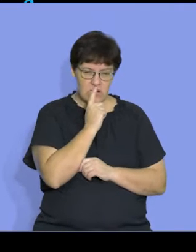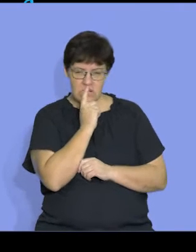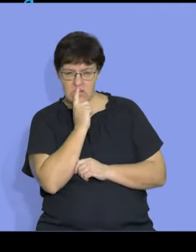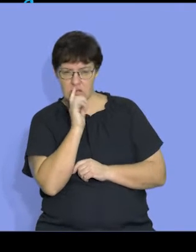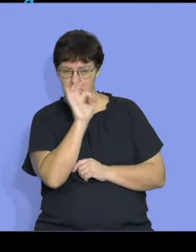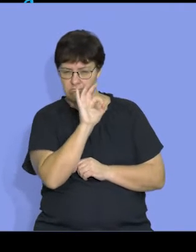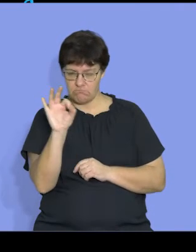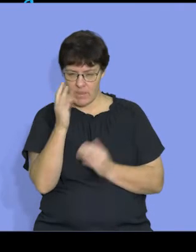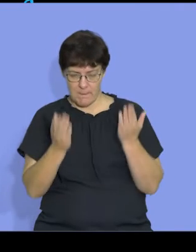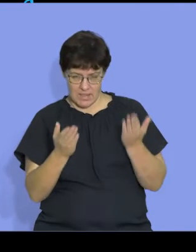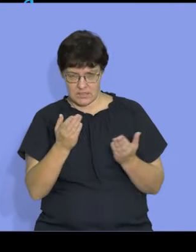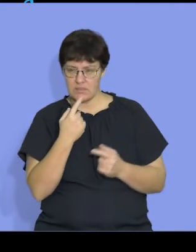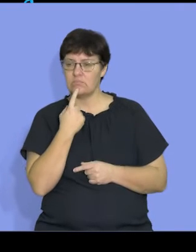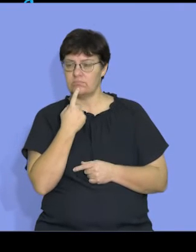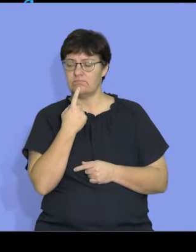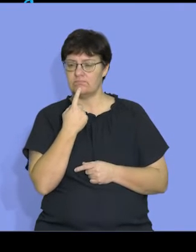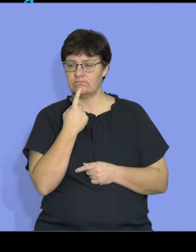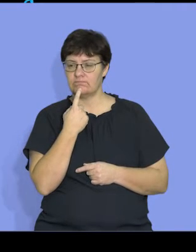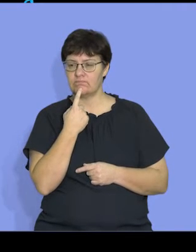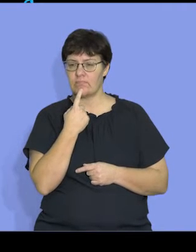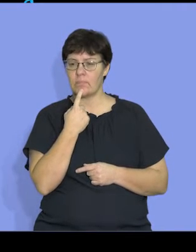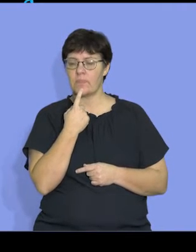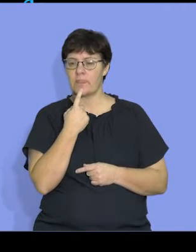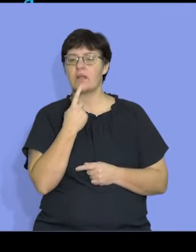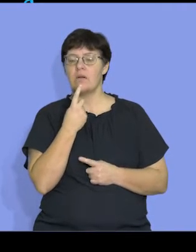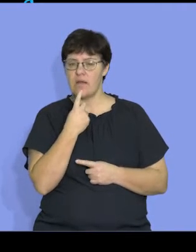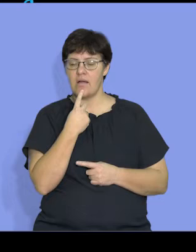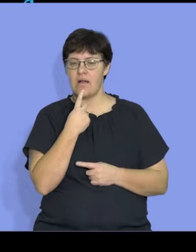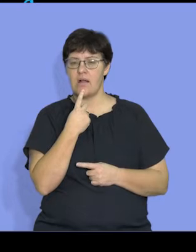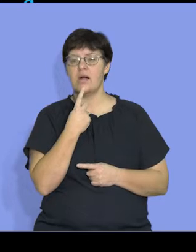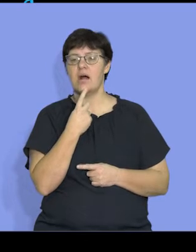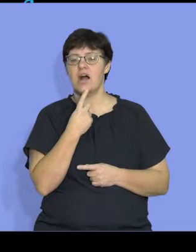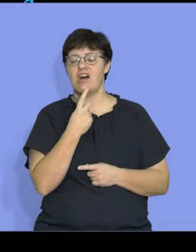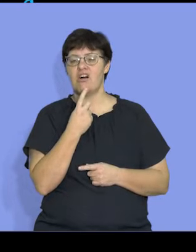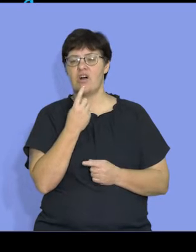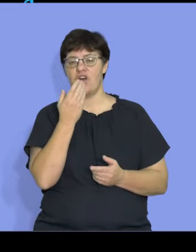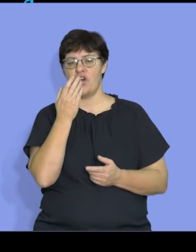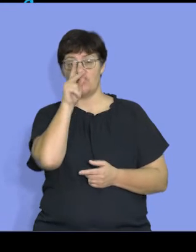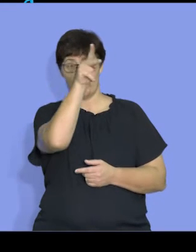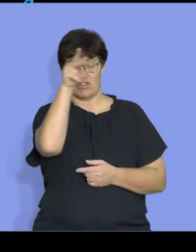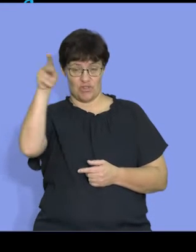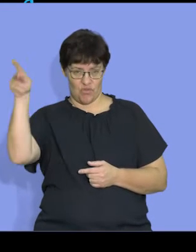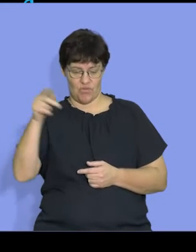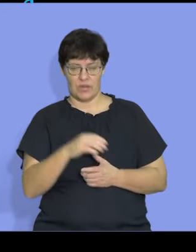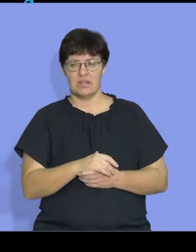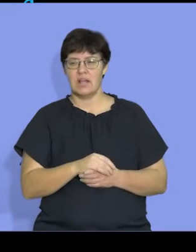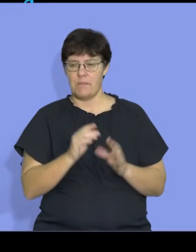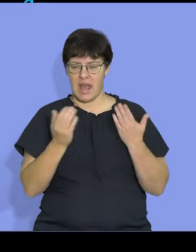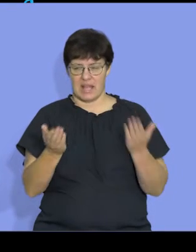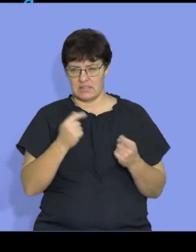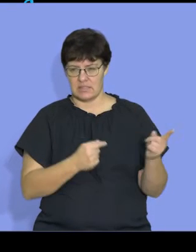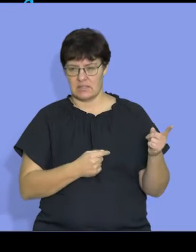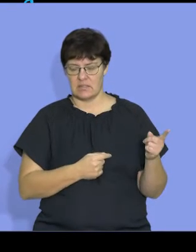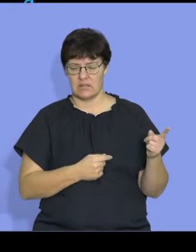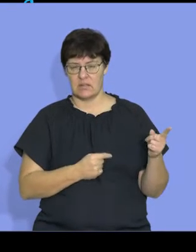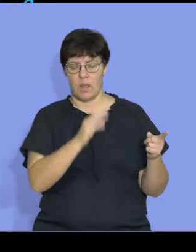is balanced, I think it would also give us the stoichiometric ratio in which these substances react with each other. So a mole of